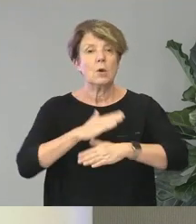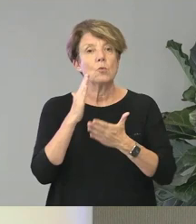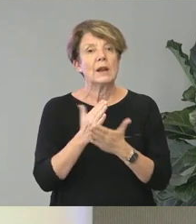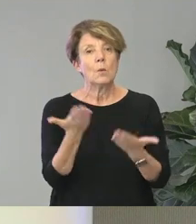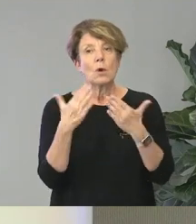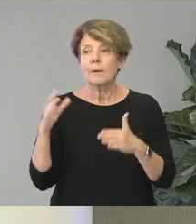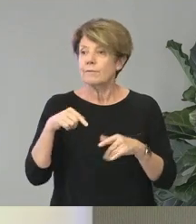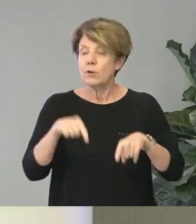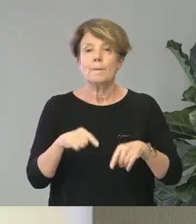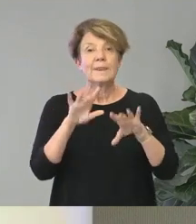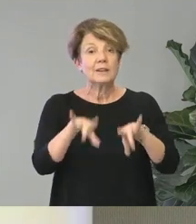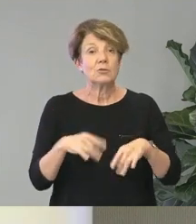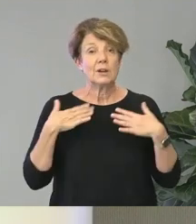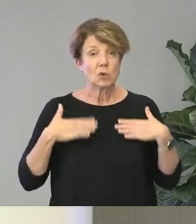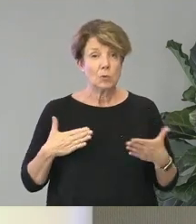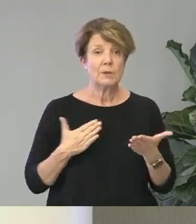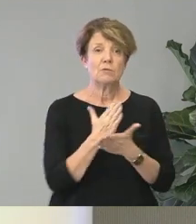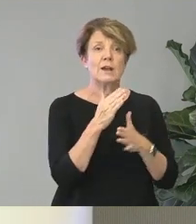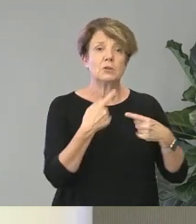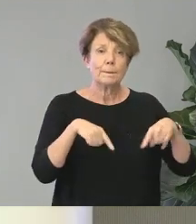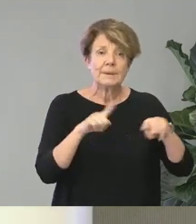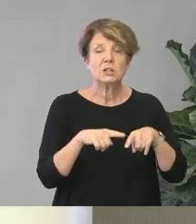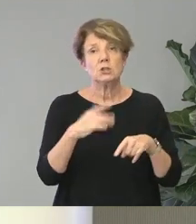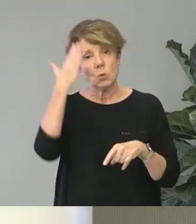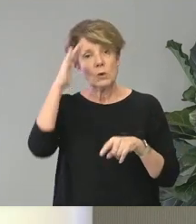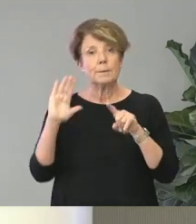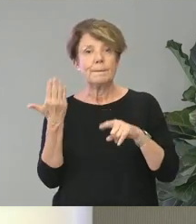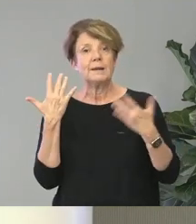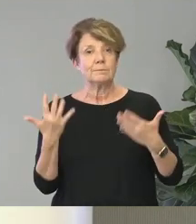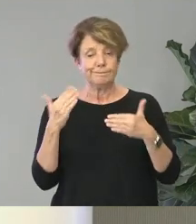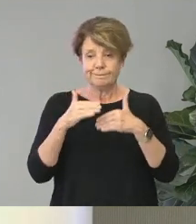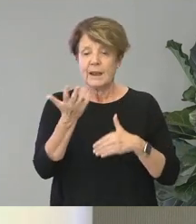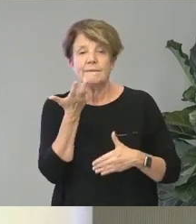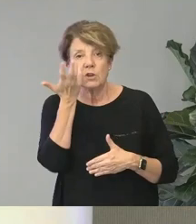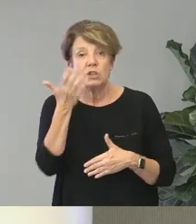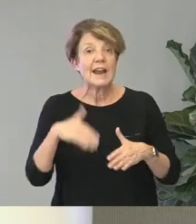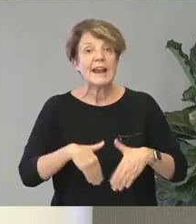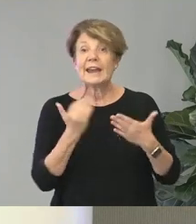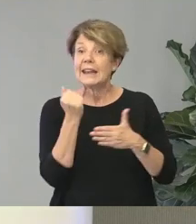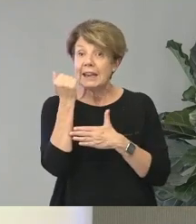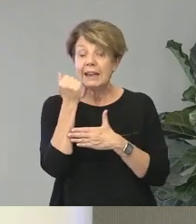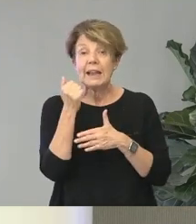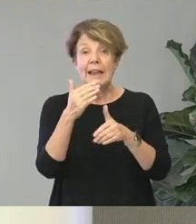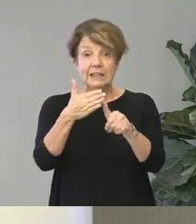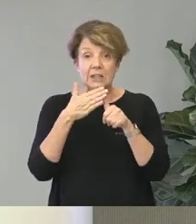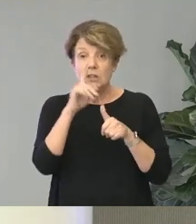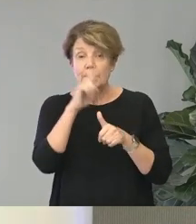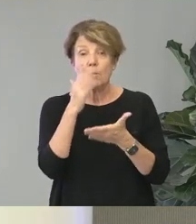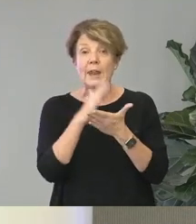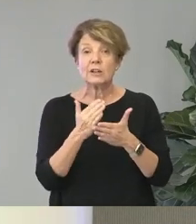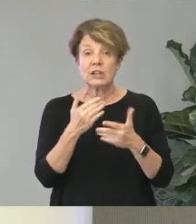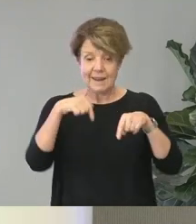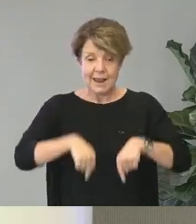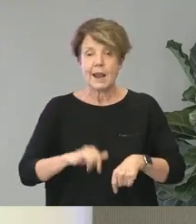Rights Commission to elders past, present and emerging, and to any Indigenous guests that are joining us in person or online for